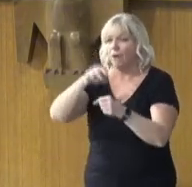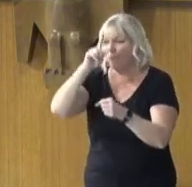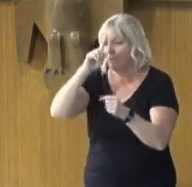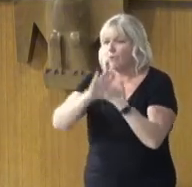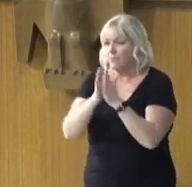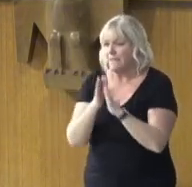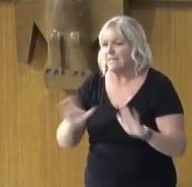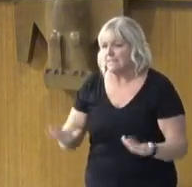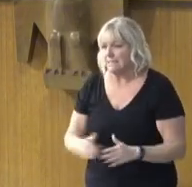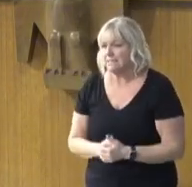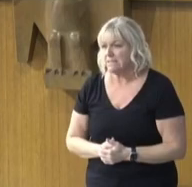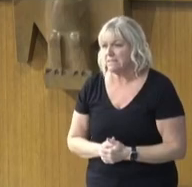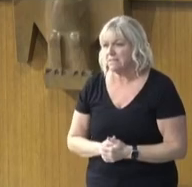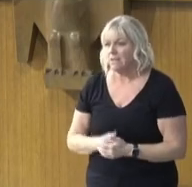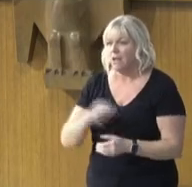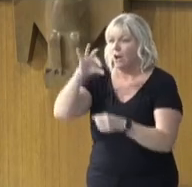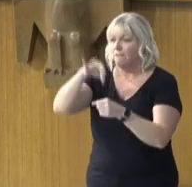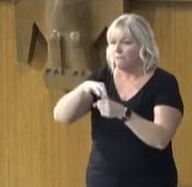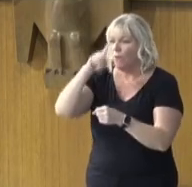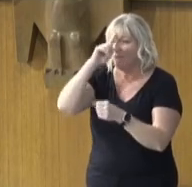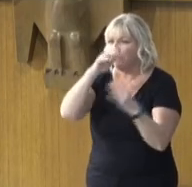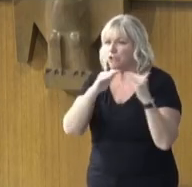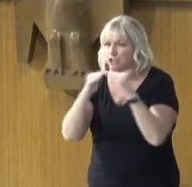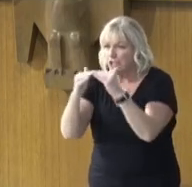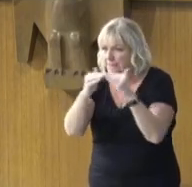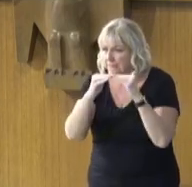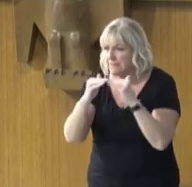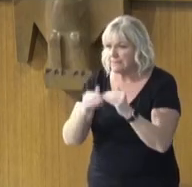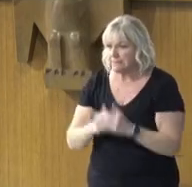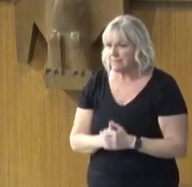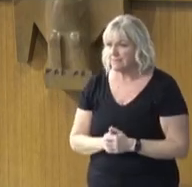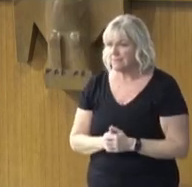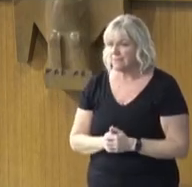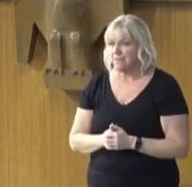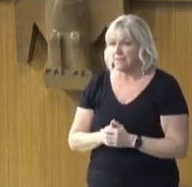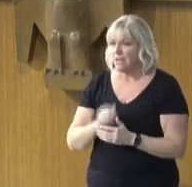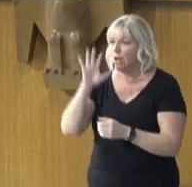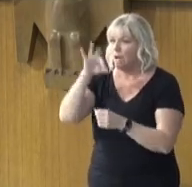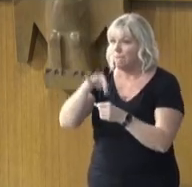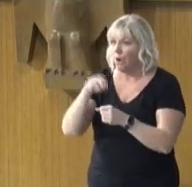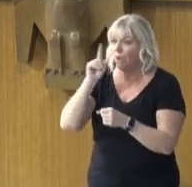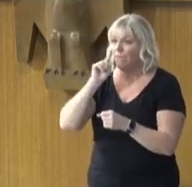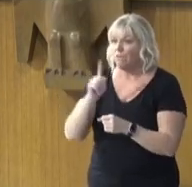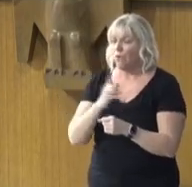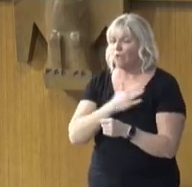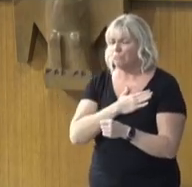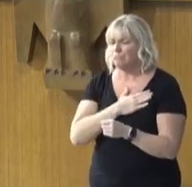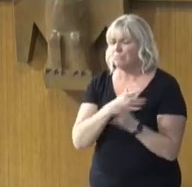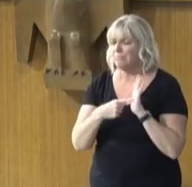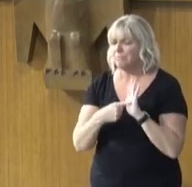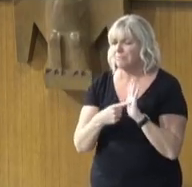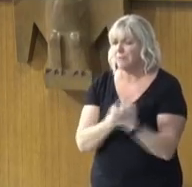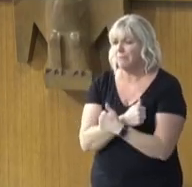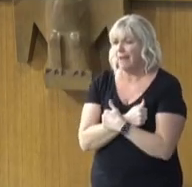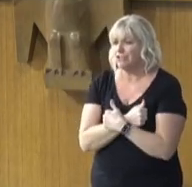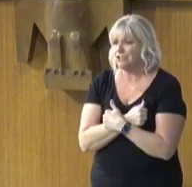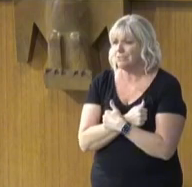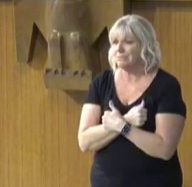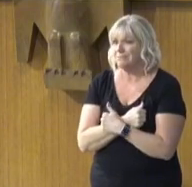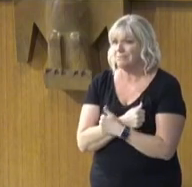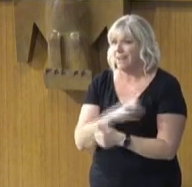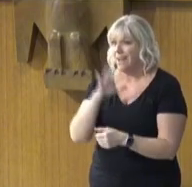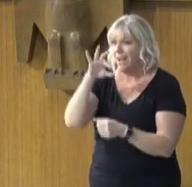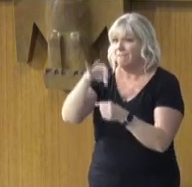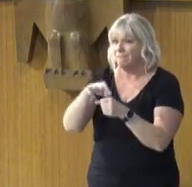I say we vote for justice. I say we vote for compassion. And I say we vote